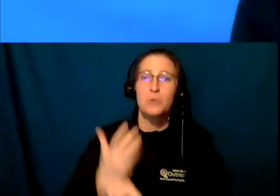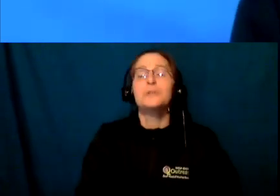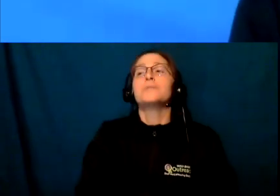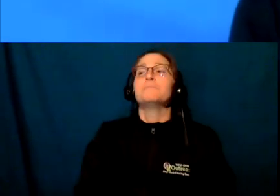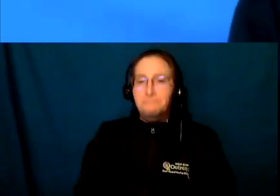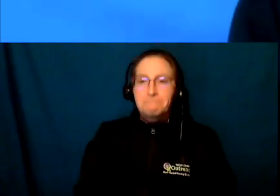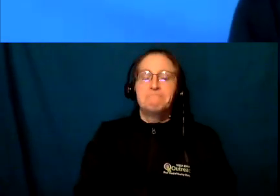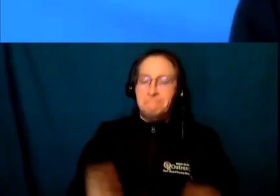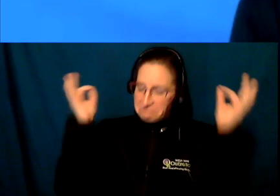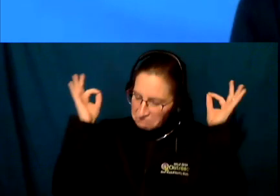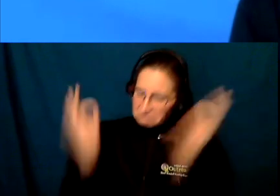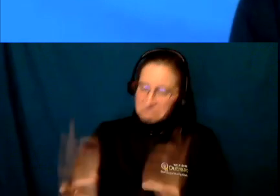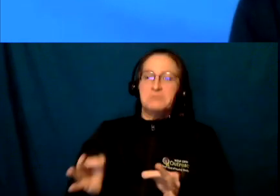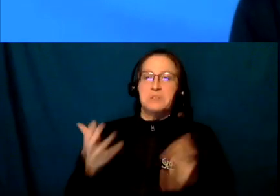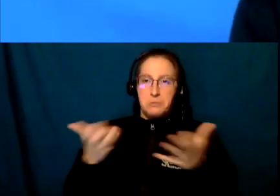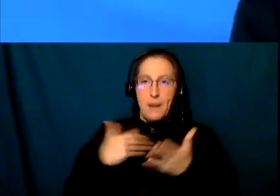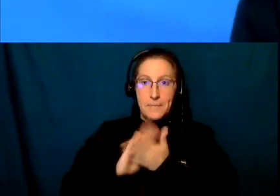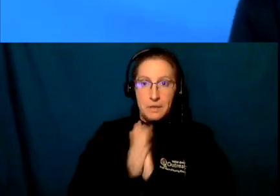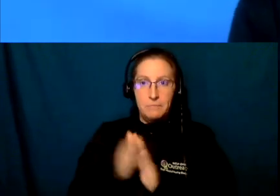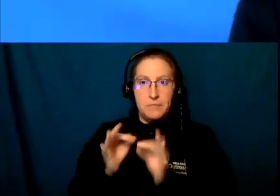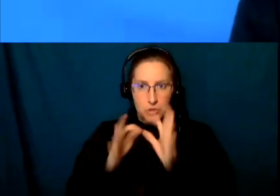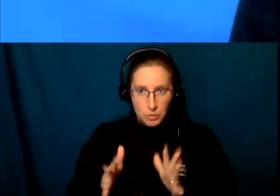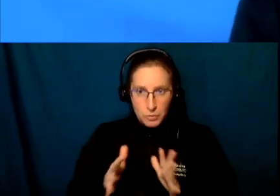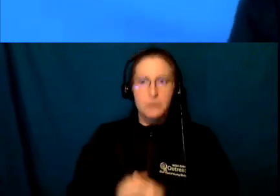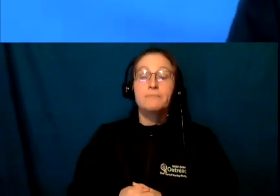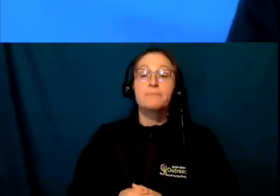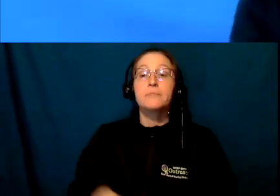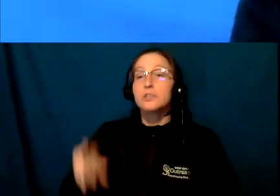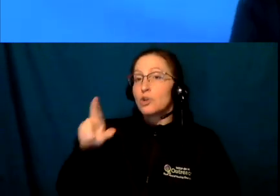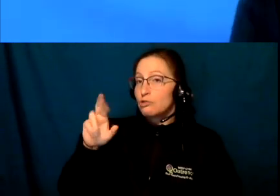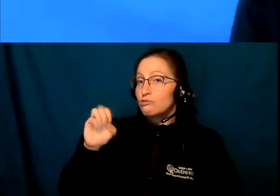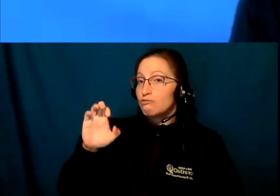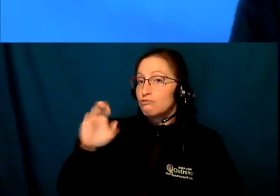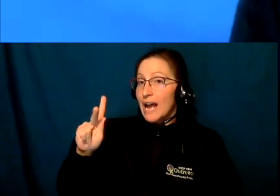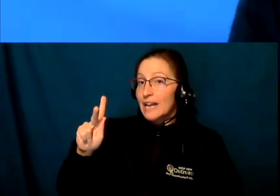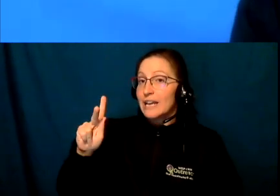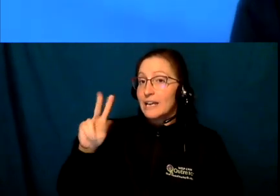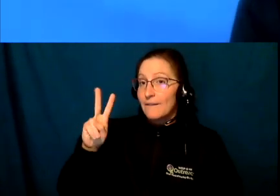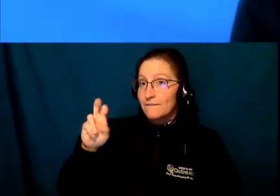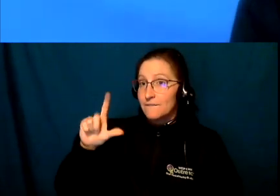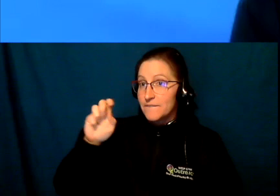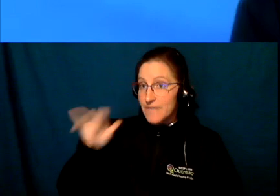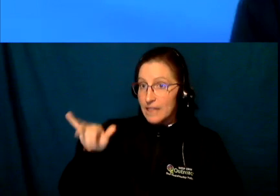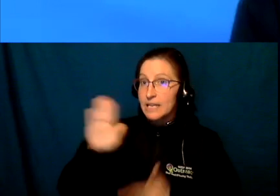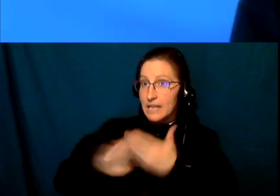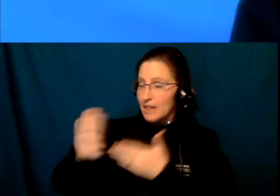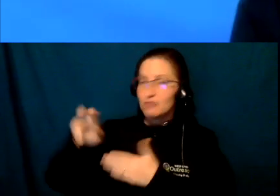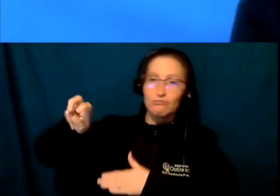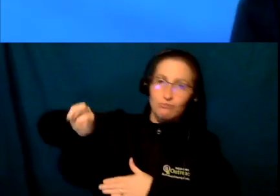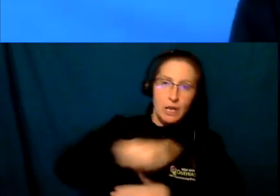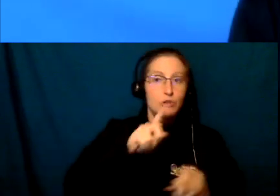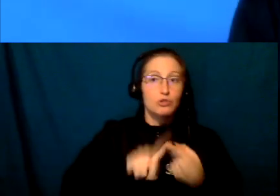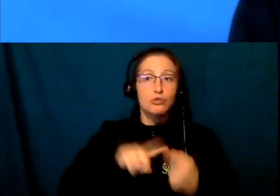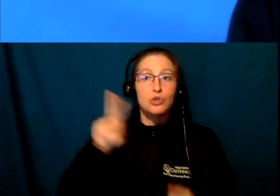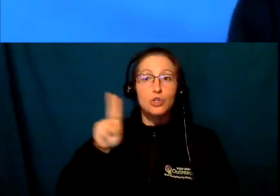an interpreter, and I transferred from Rock Valley College to UW Milwaukee and went through their interpreter